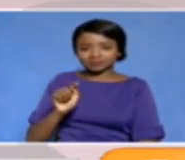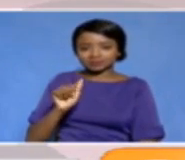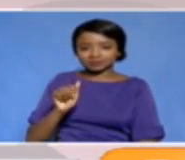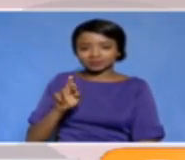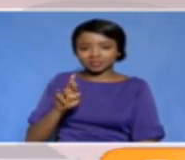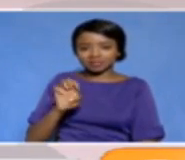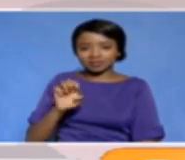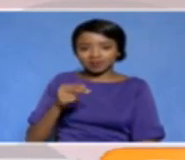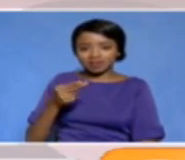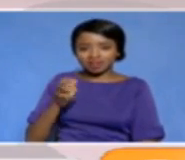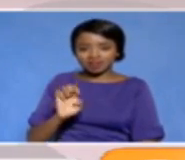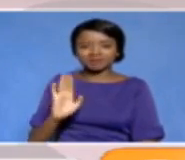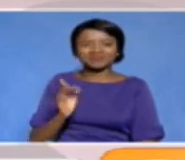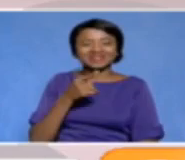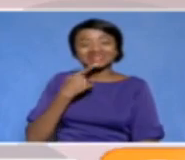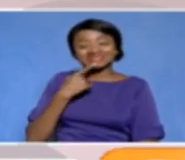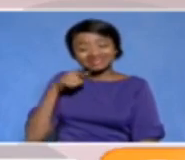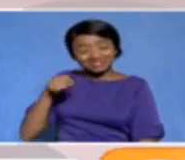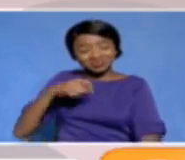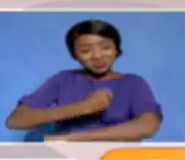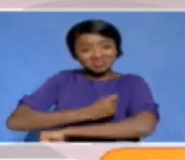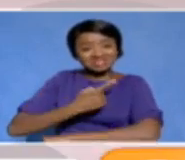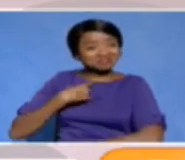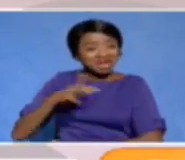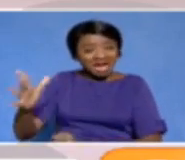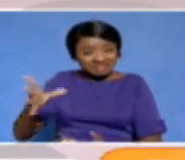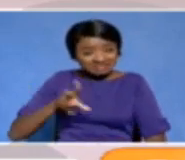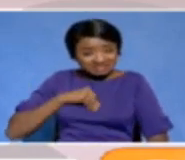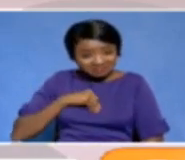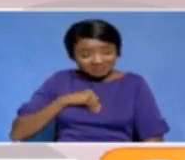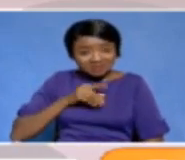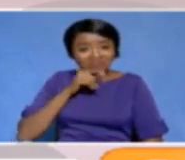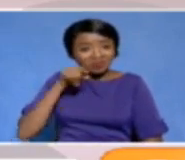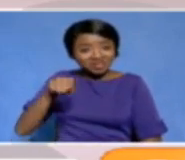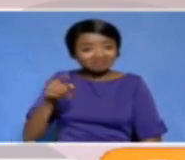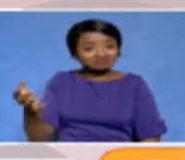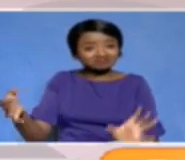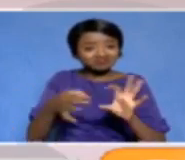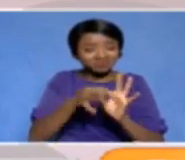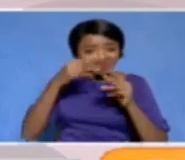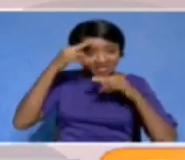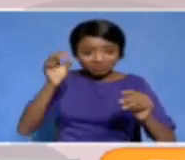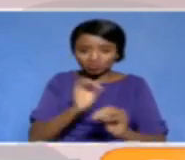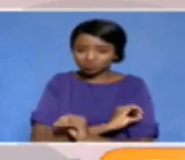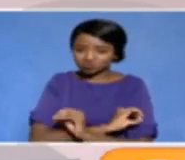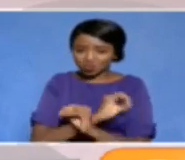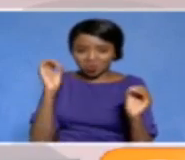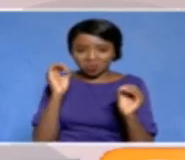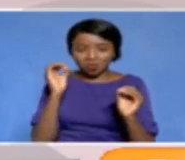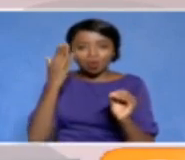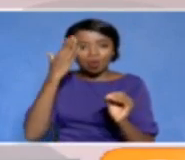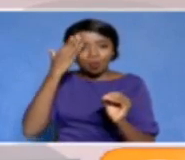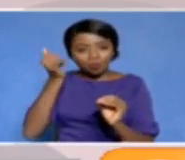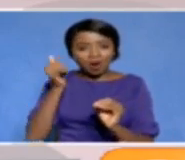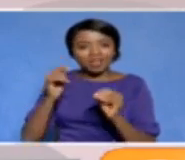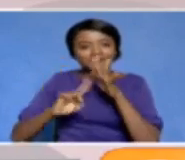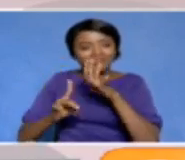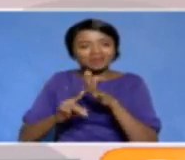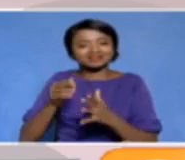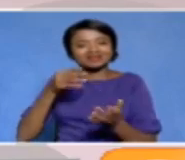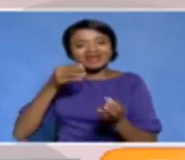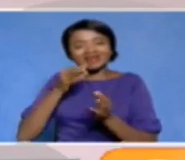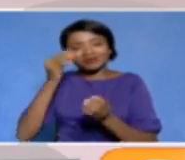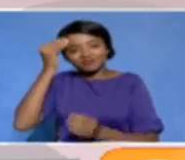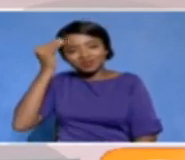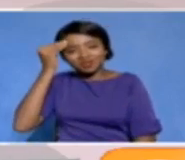from Isiolo County under any circumstances. The announcement came as an internal report by the Ministry of Education officials recommended